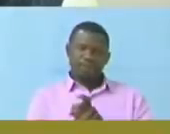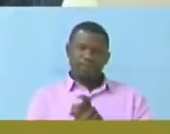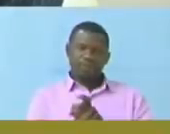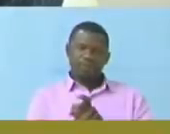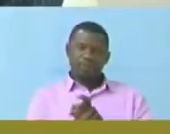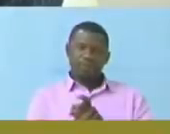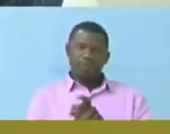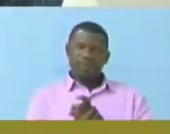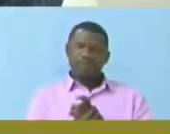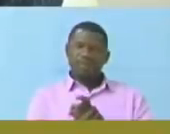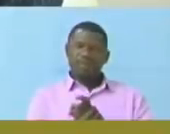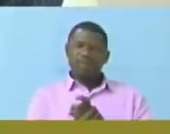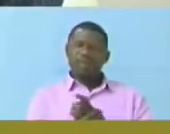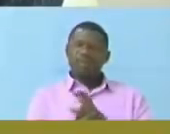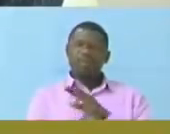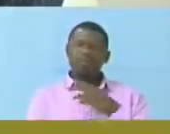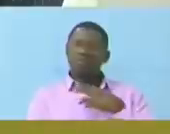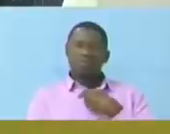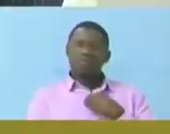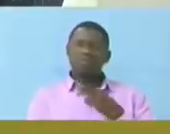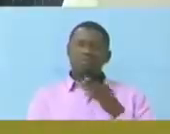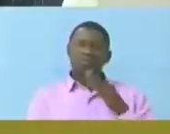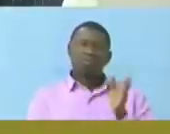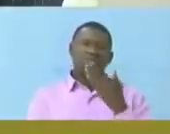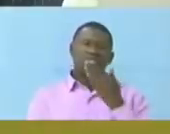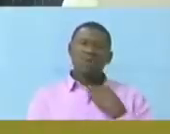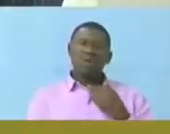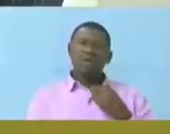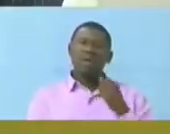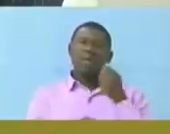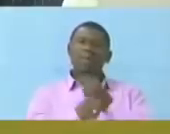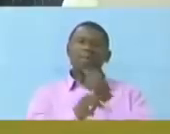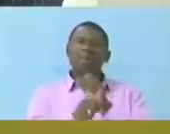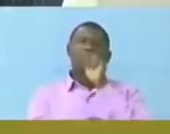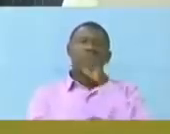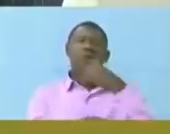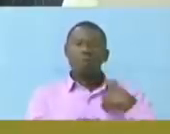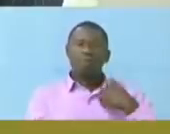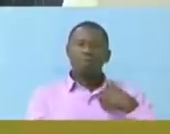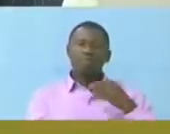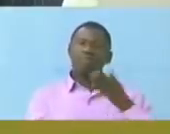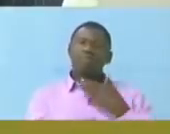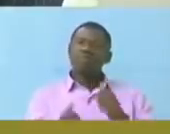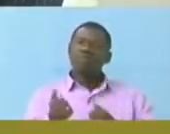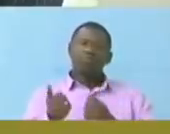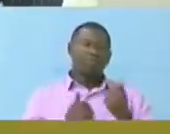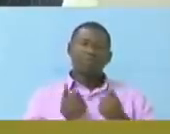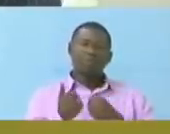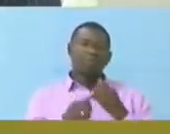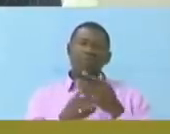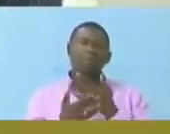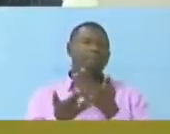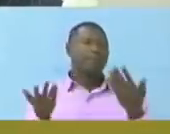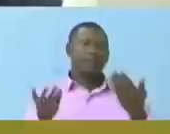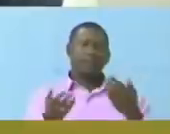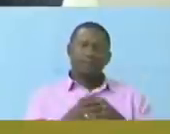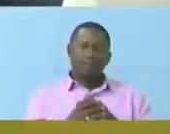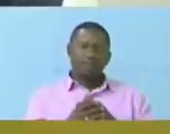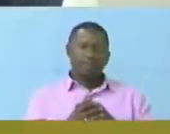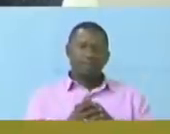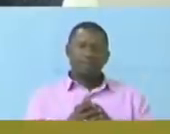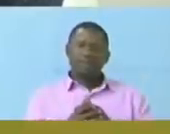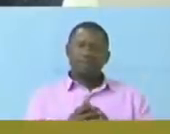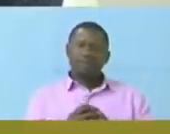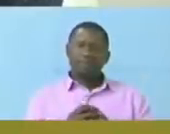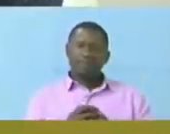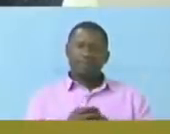cannot get them out of. I can't. hangi dem bayla wala fisagne ñam mo do lu dundi